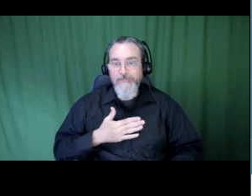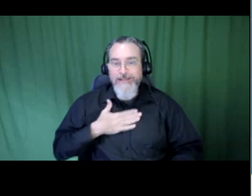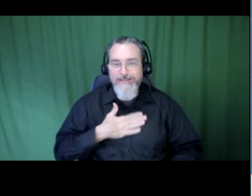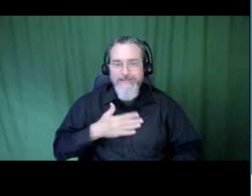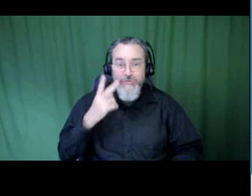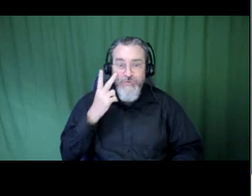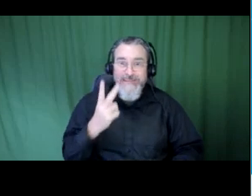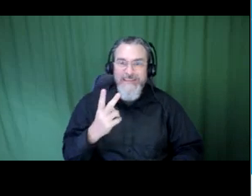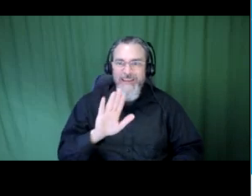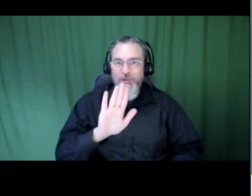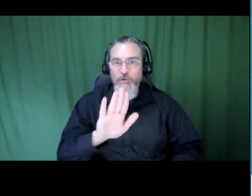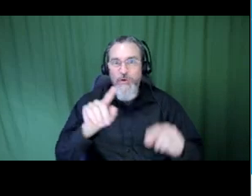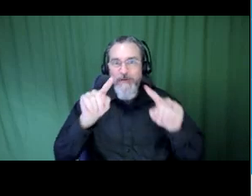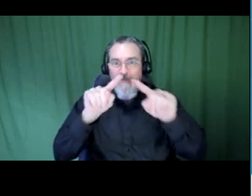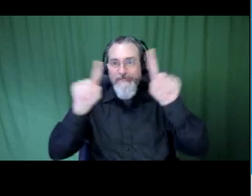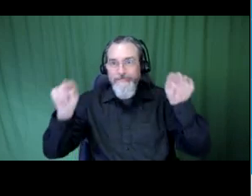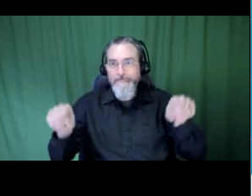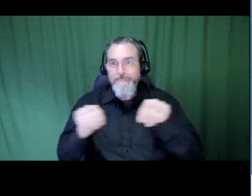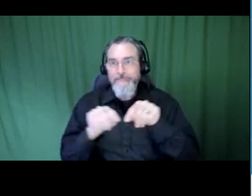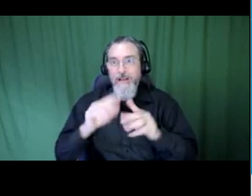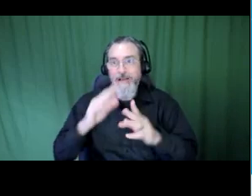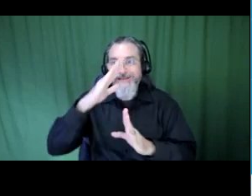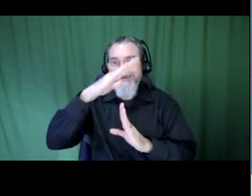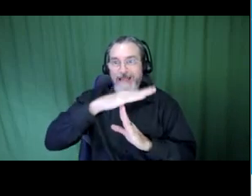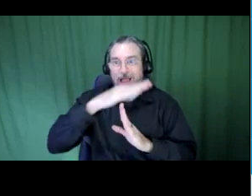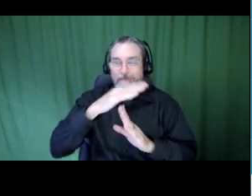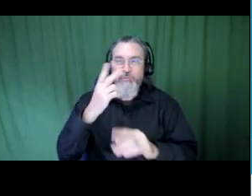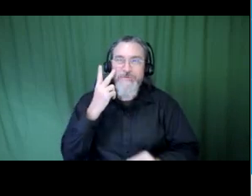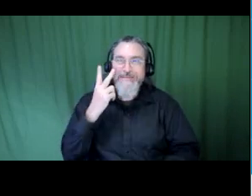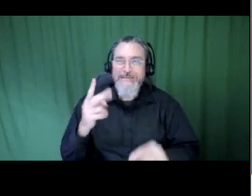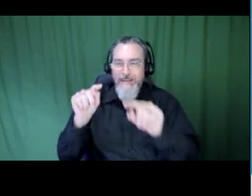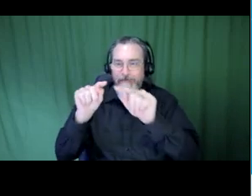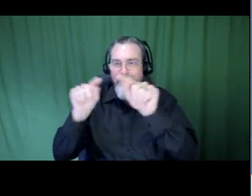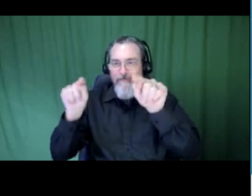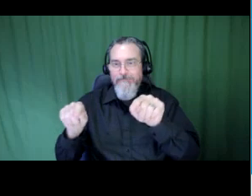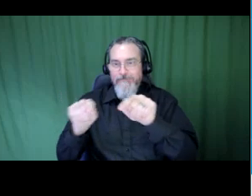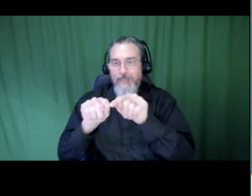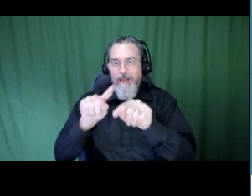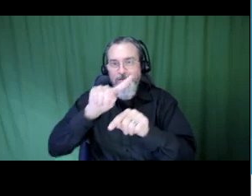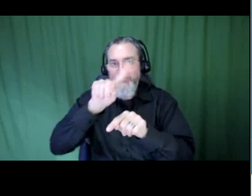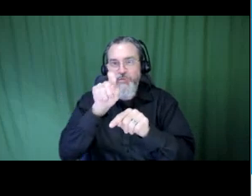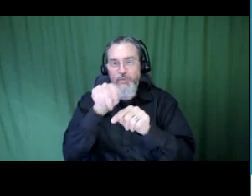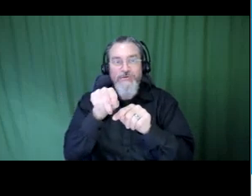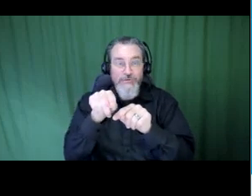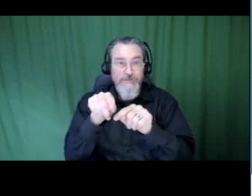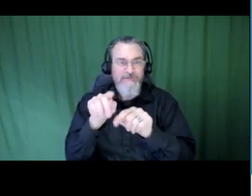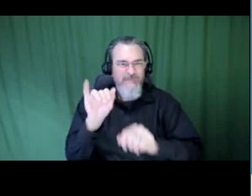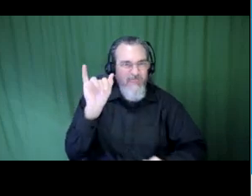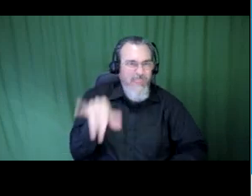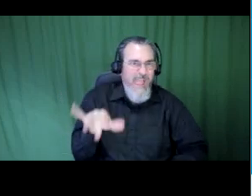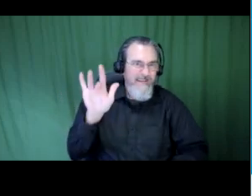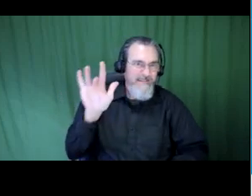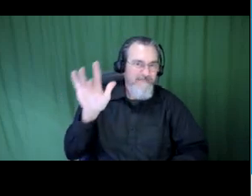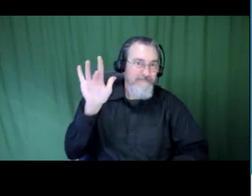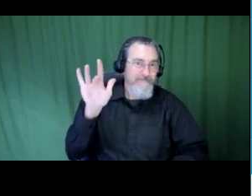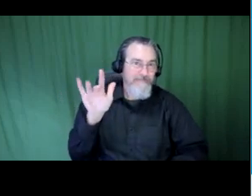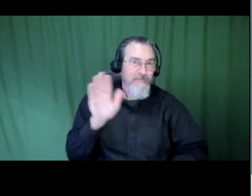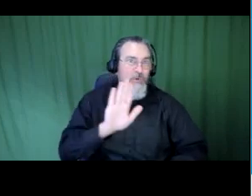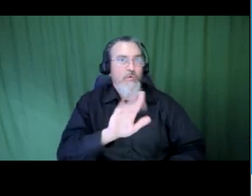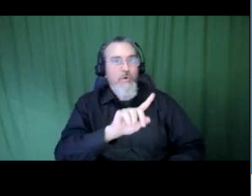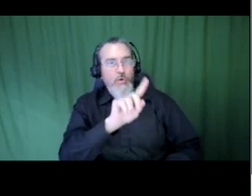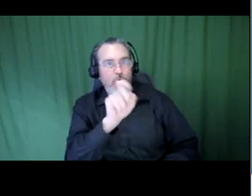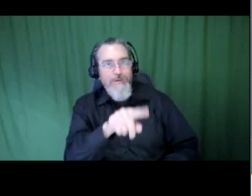of your GoToMeeting box, there is a question mark icon. That is where you should leave all your questions.